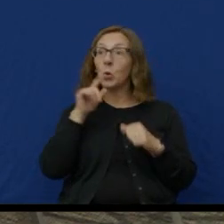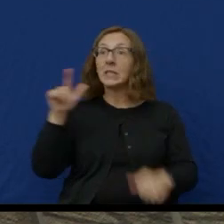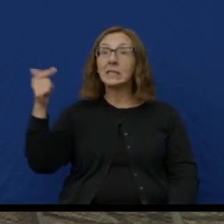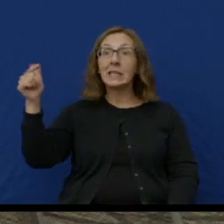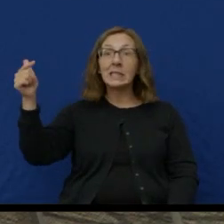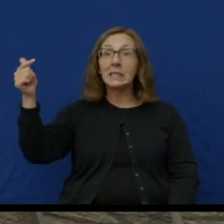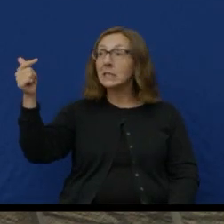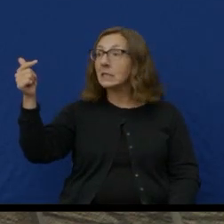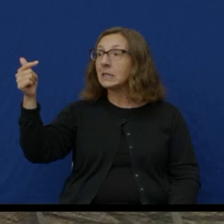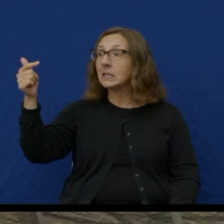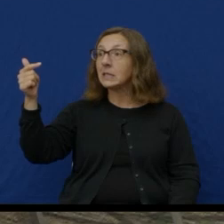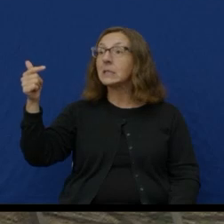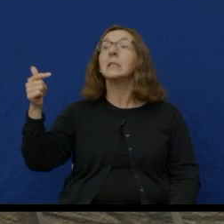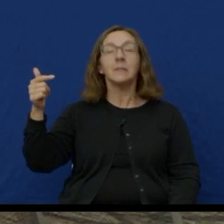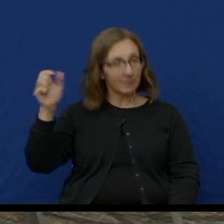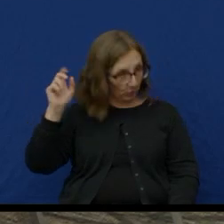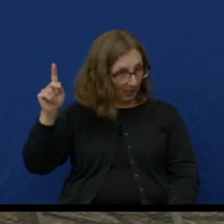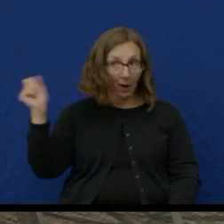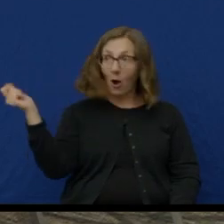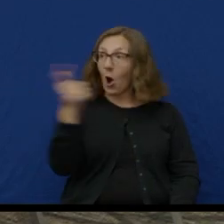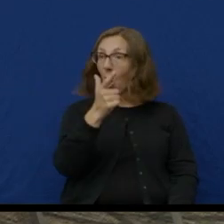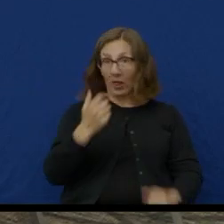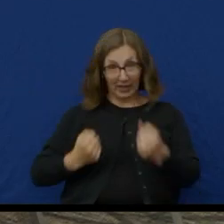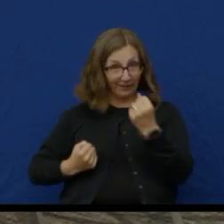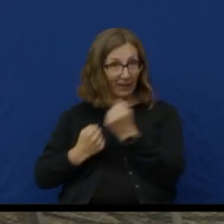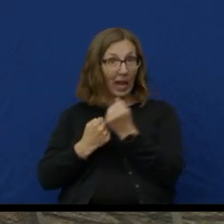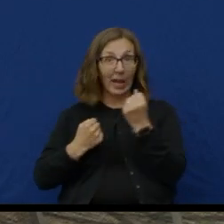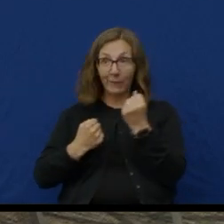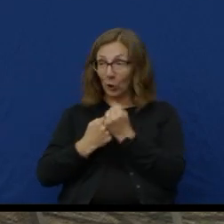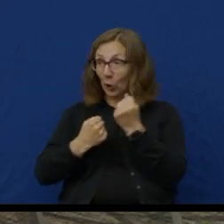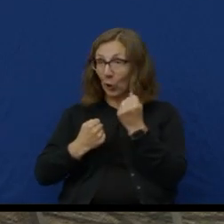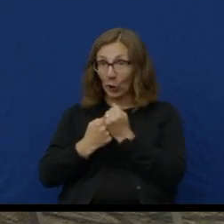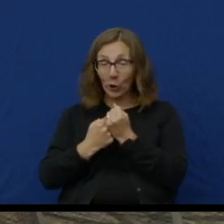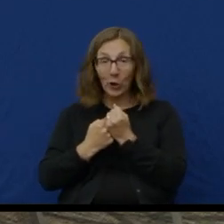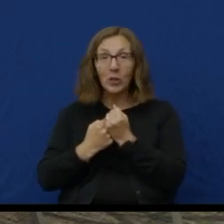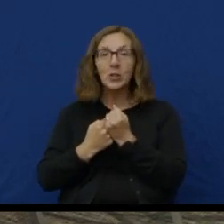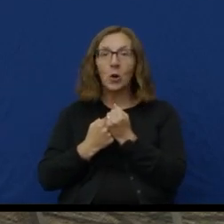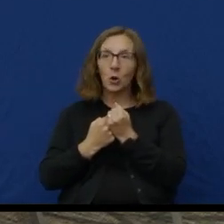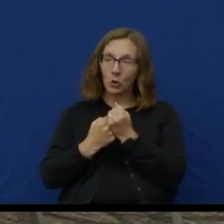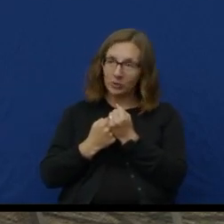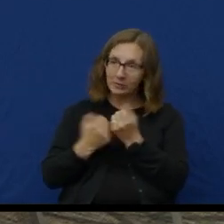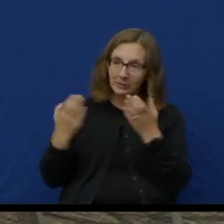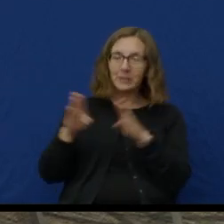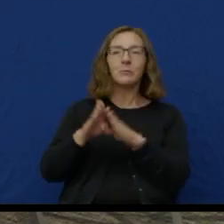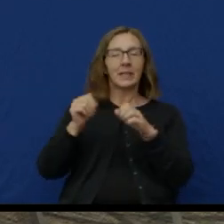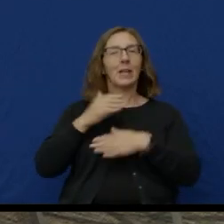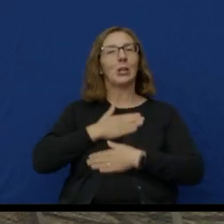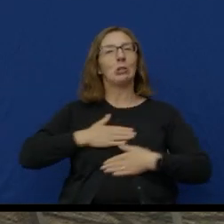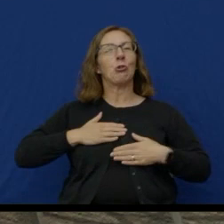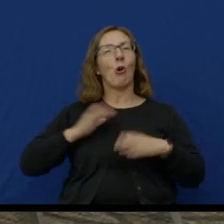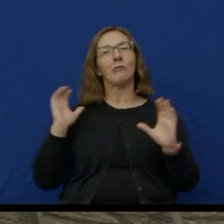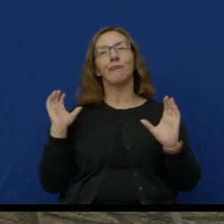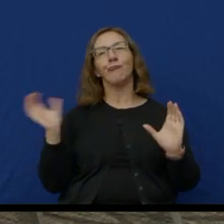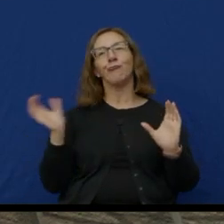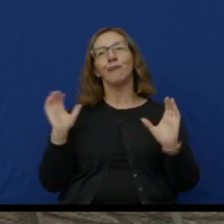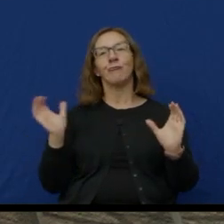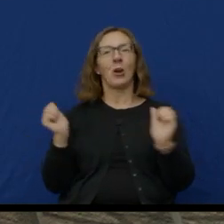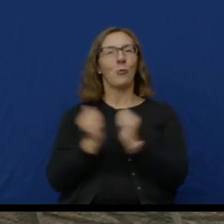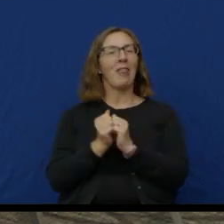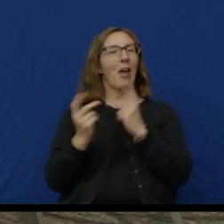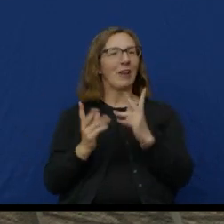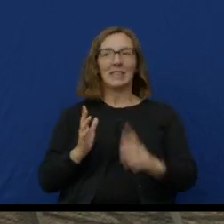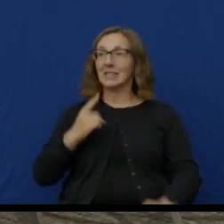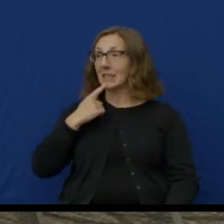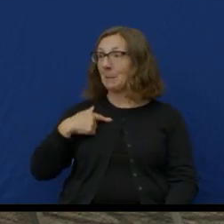second? Ms. McQuarrie. All those in favor of adjourning this meeting so that we can enjoy some social time with our guests,